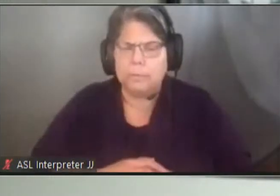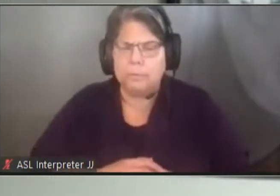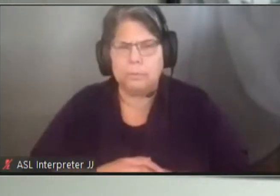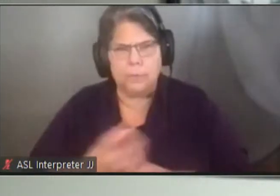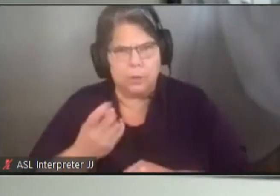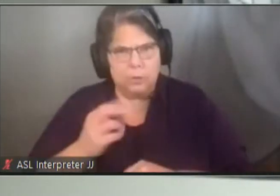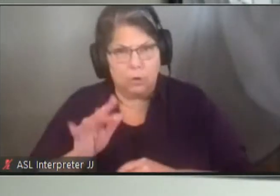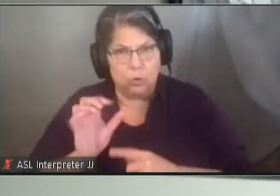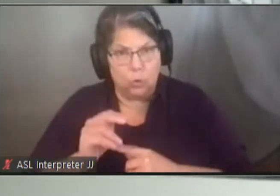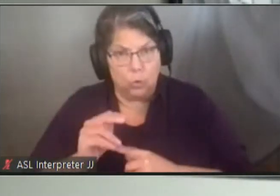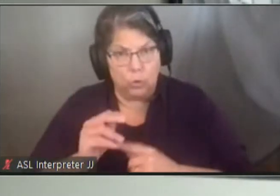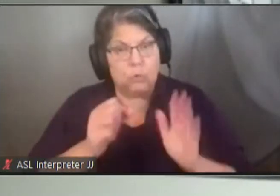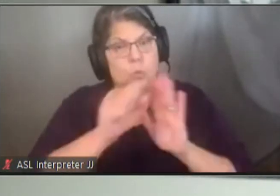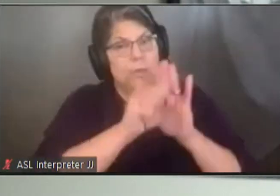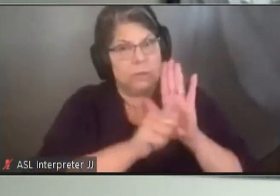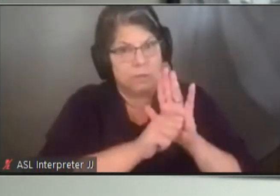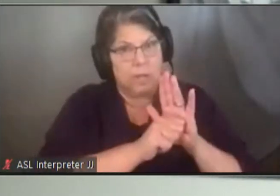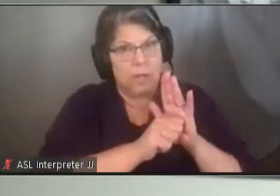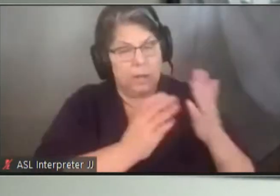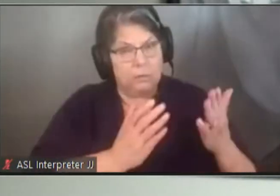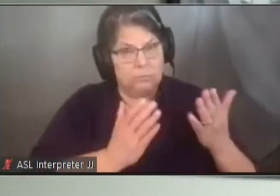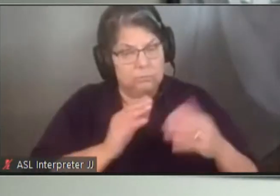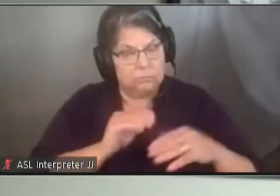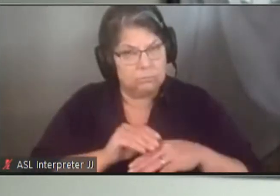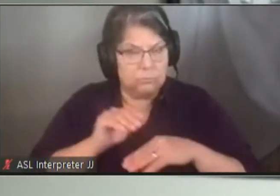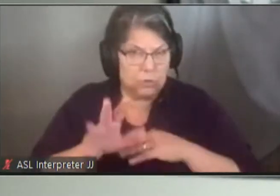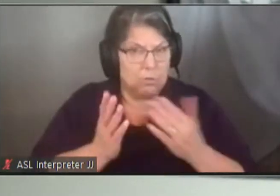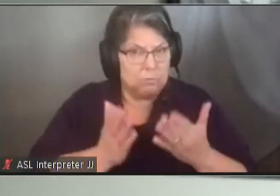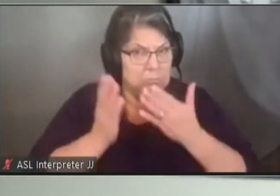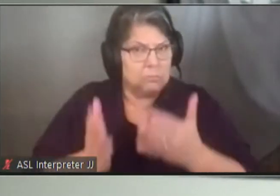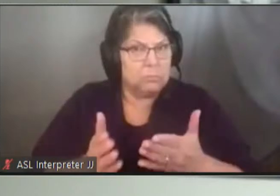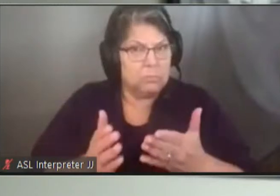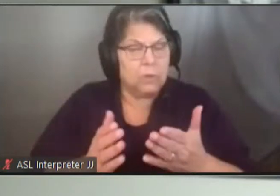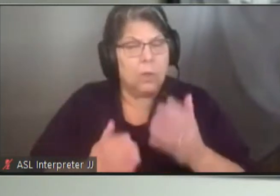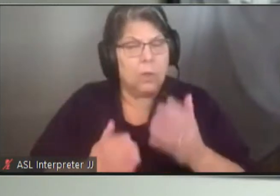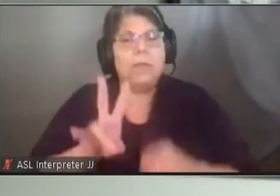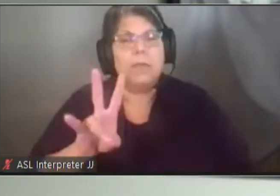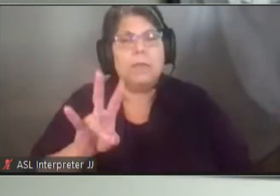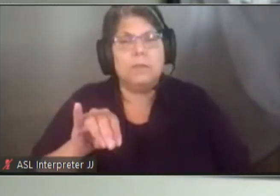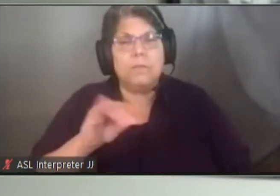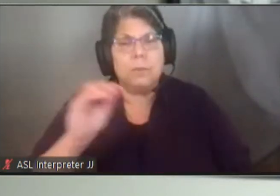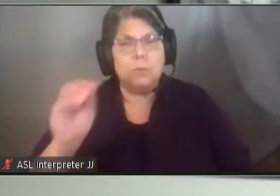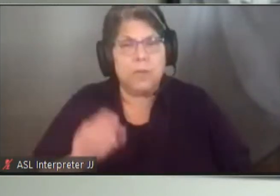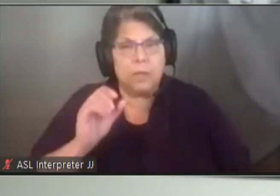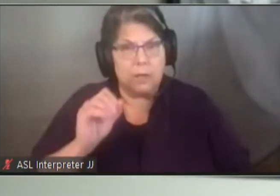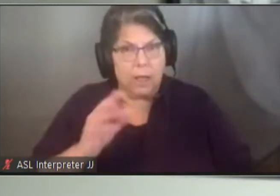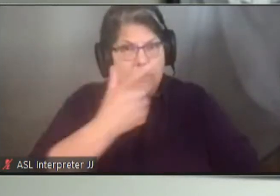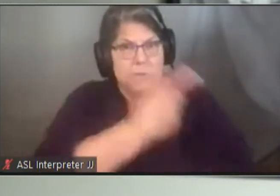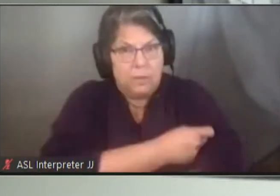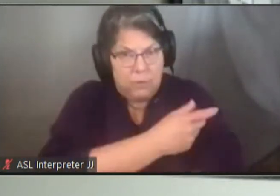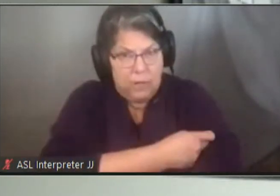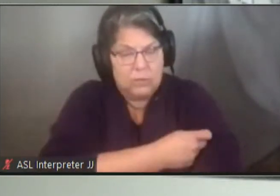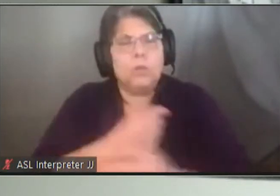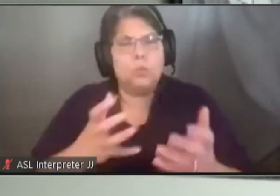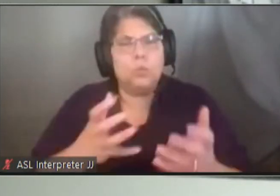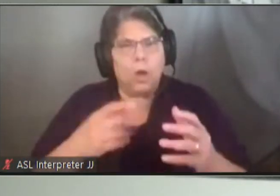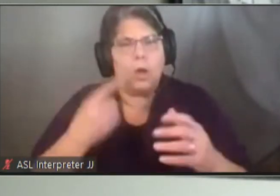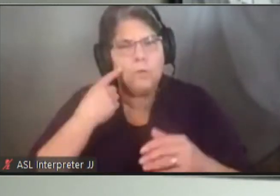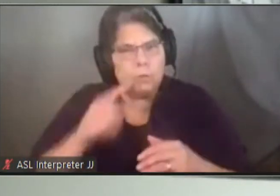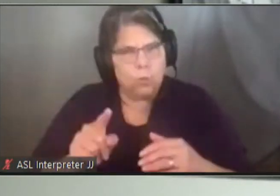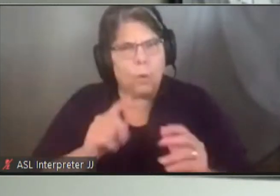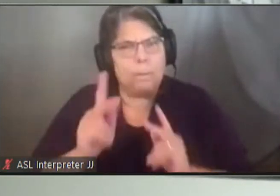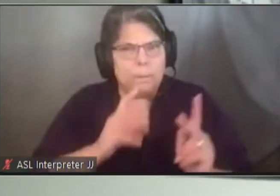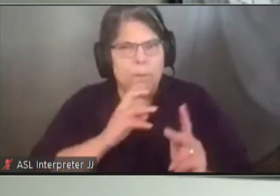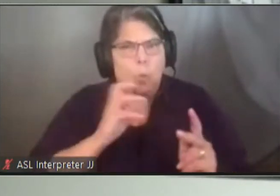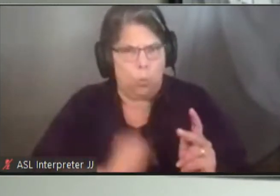is to focus the 70% of the vaccines on those who are elderly and